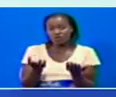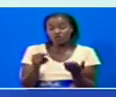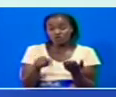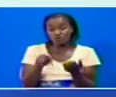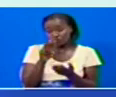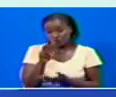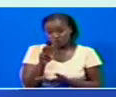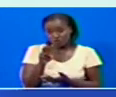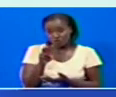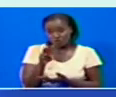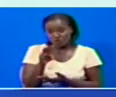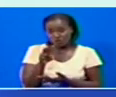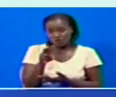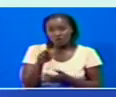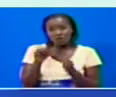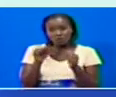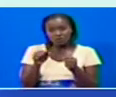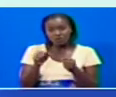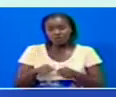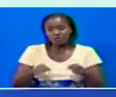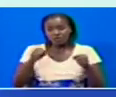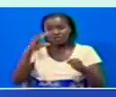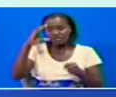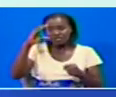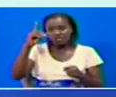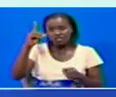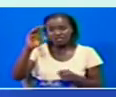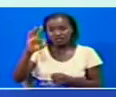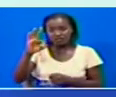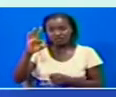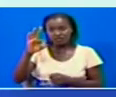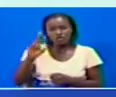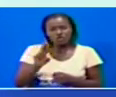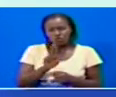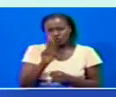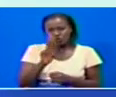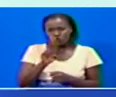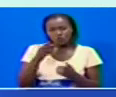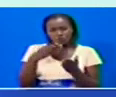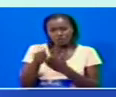tuliona kikojega na manager wa CDF wakitumia pesa zetu